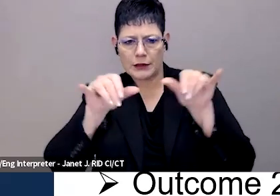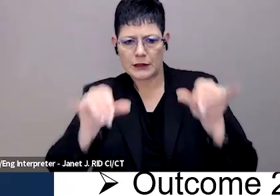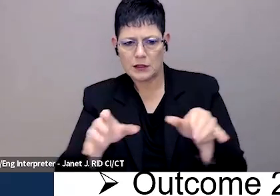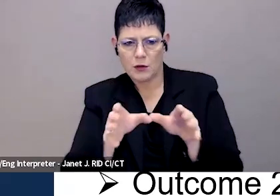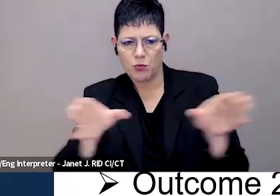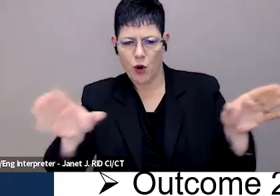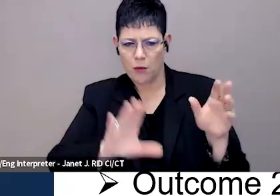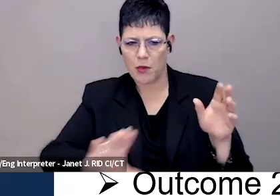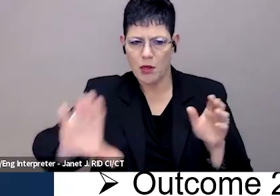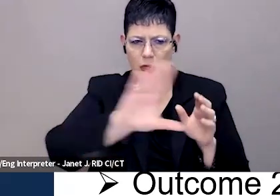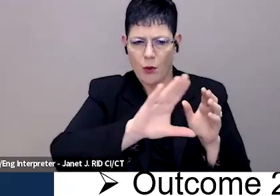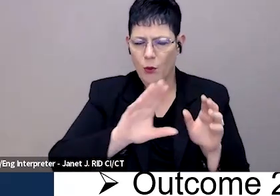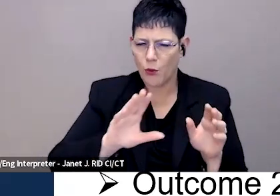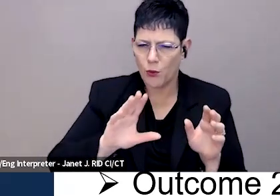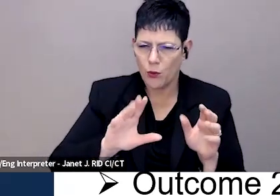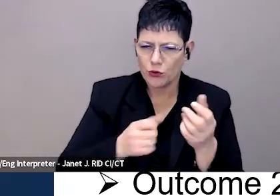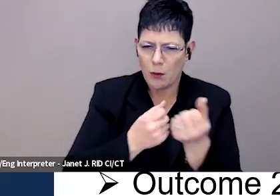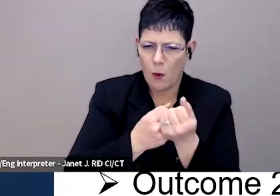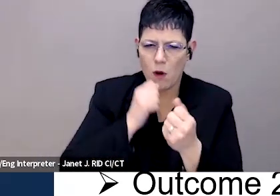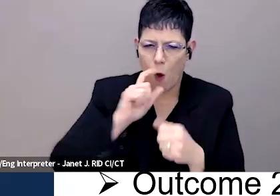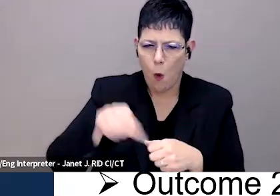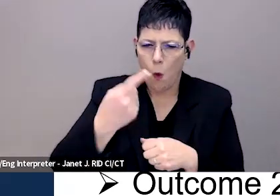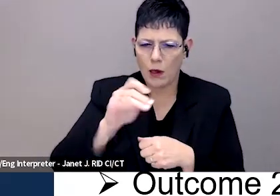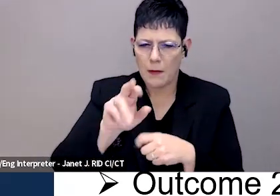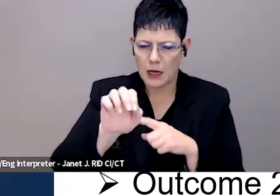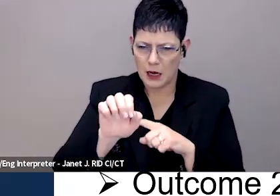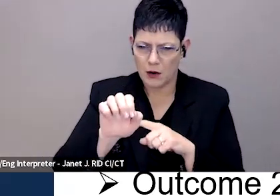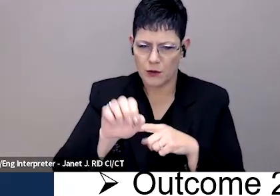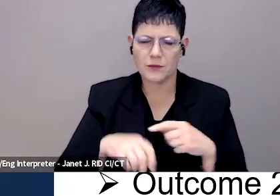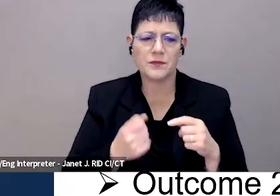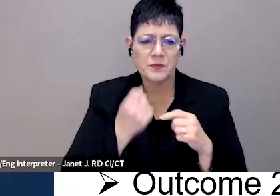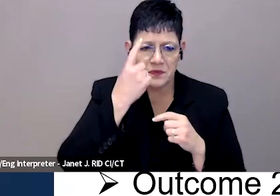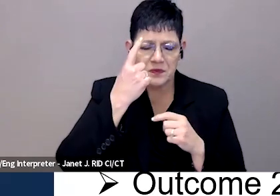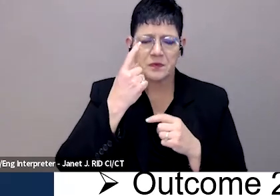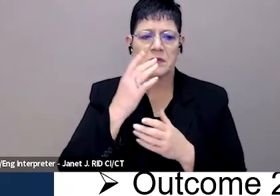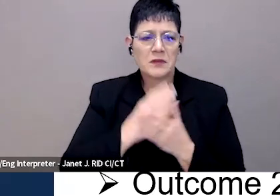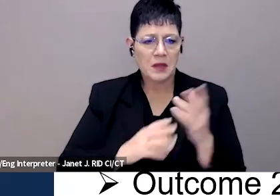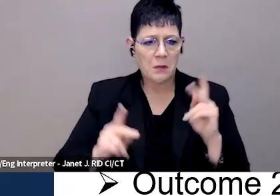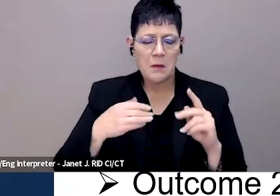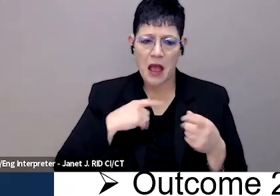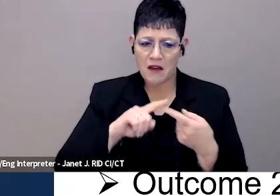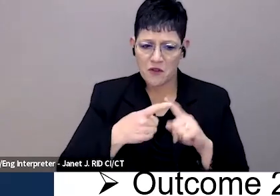and their caregivers beyond Medicare. Given that many Medicare beneficiaries may have a family member or friend